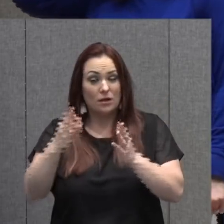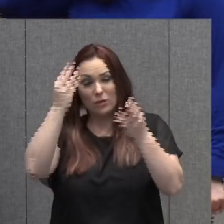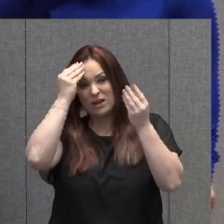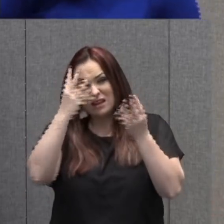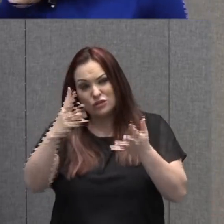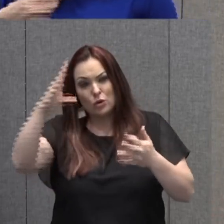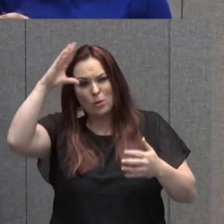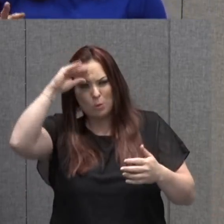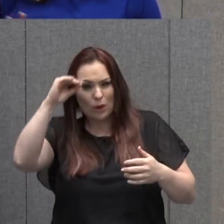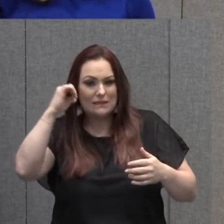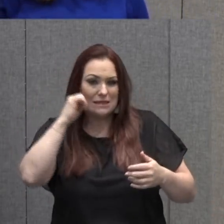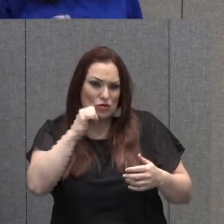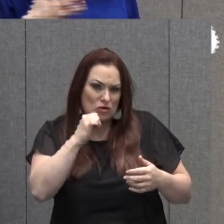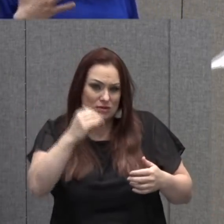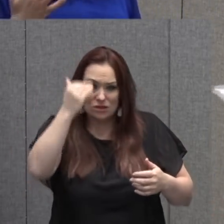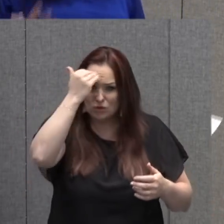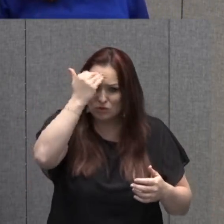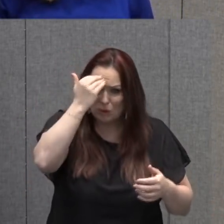lot of these, you know,